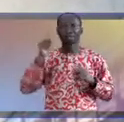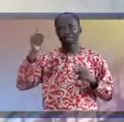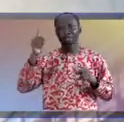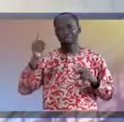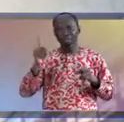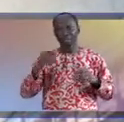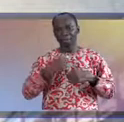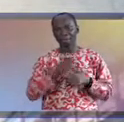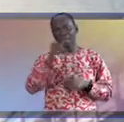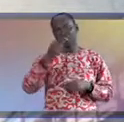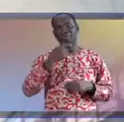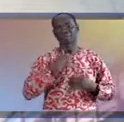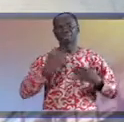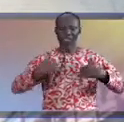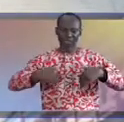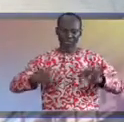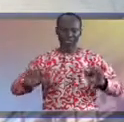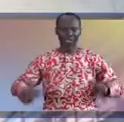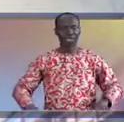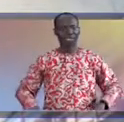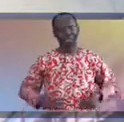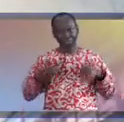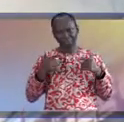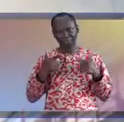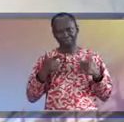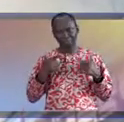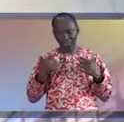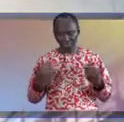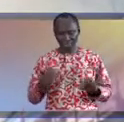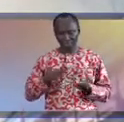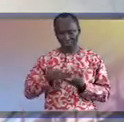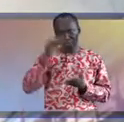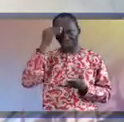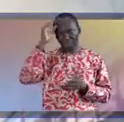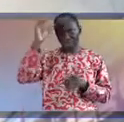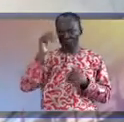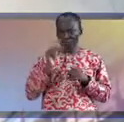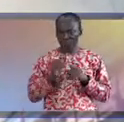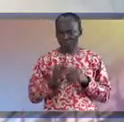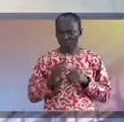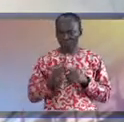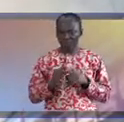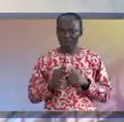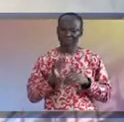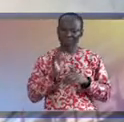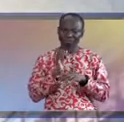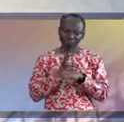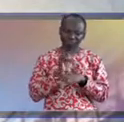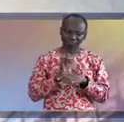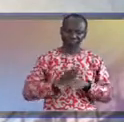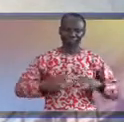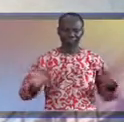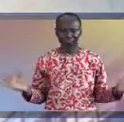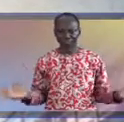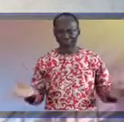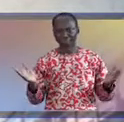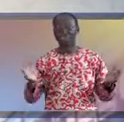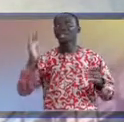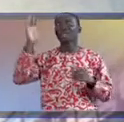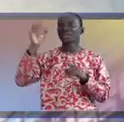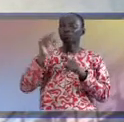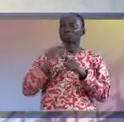Saint Eshebio say, Ye be sian Nassim. Nassamwa, a yench in a chair near Futu at the Mayen. Nassamwa,